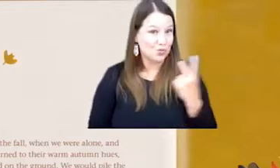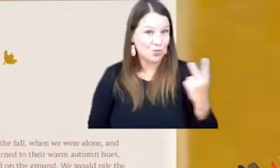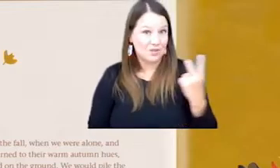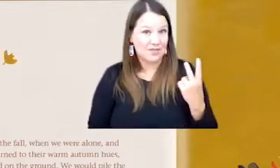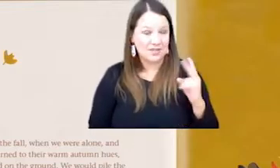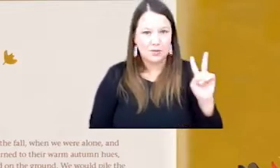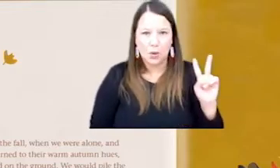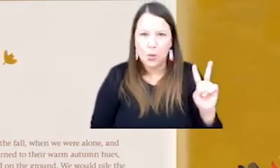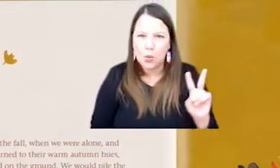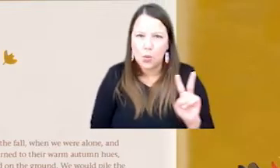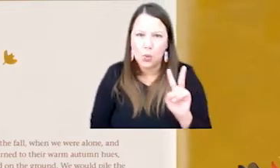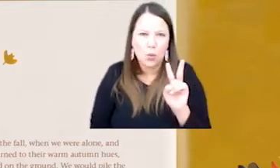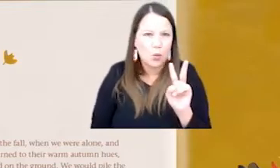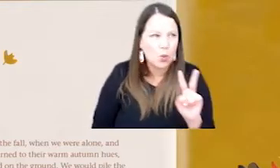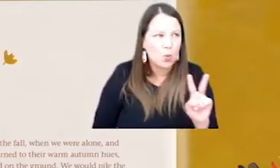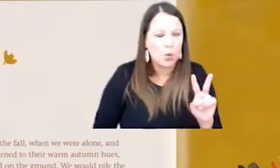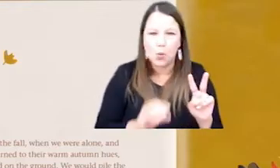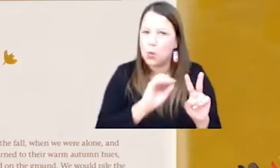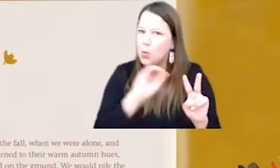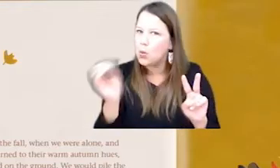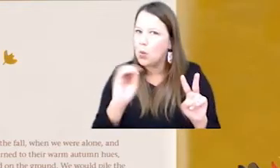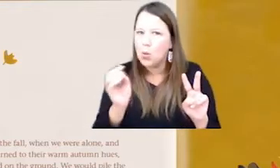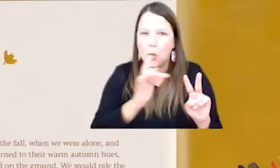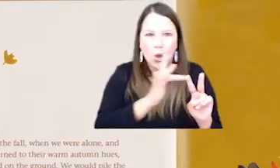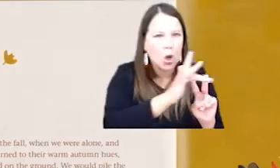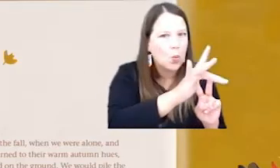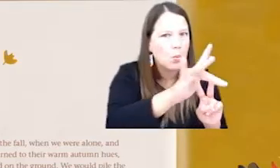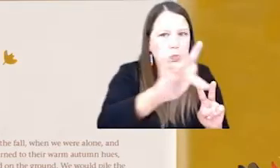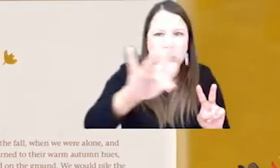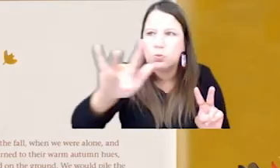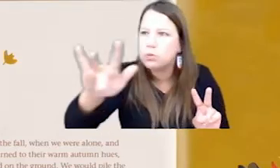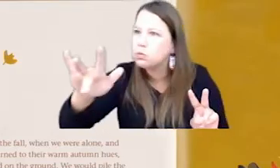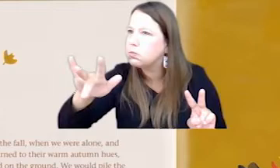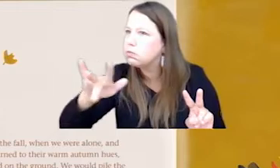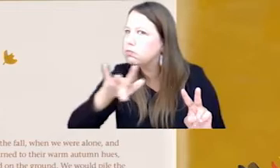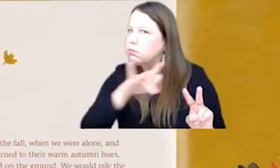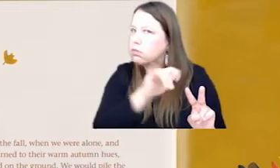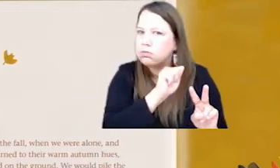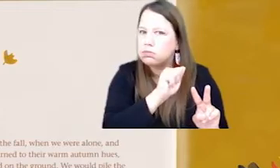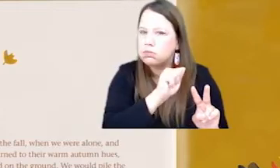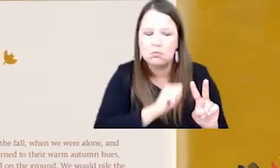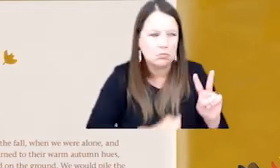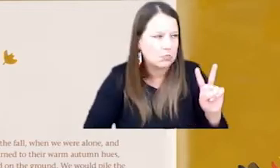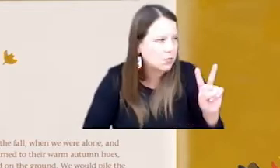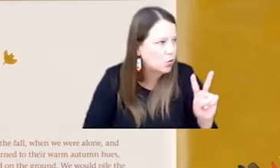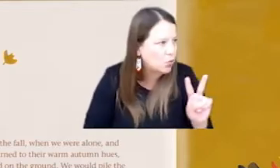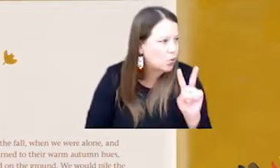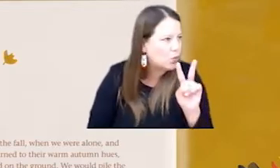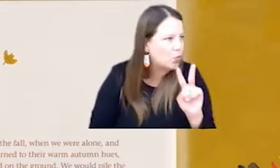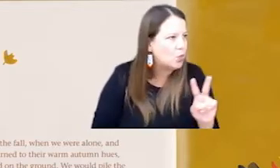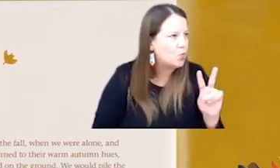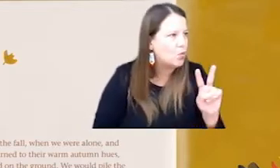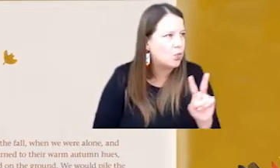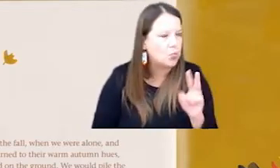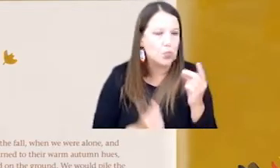warm autumn hues, we would roll around in the ground.